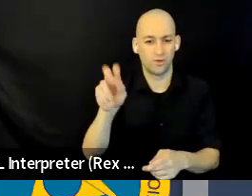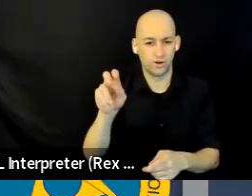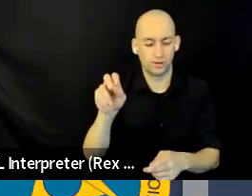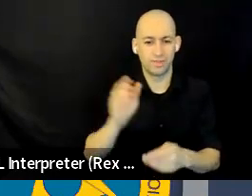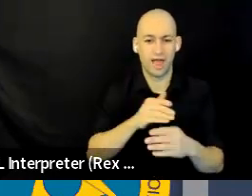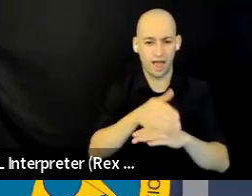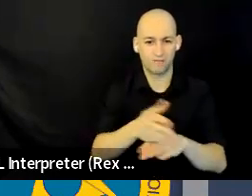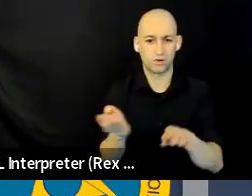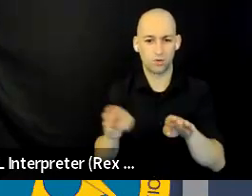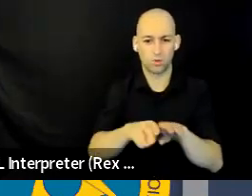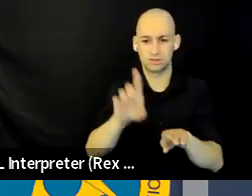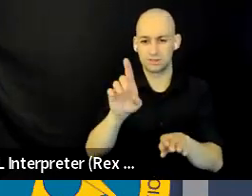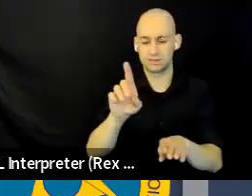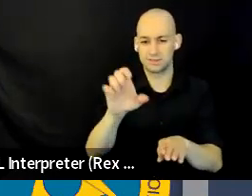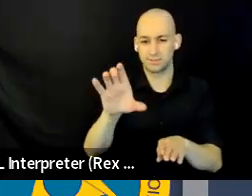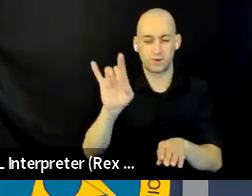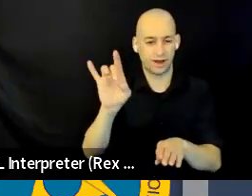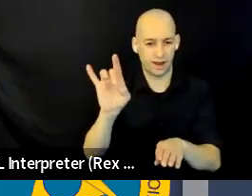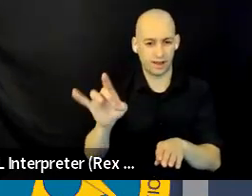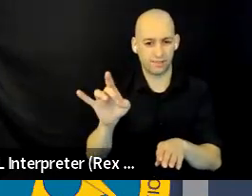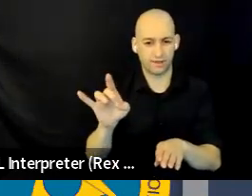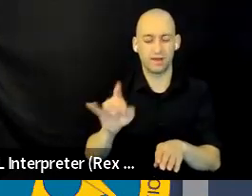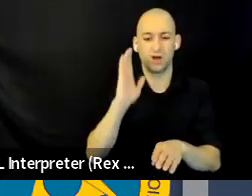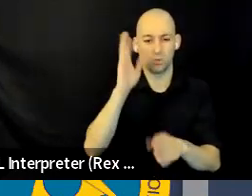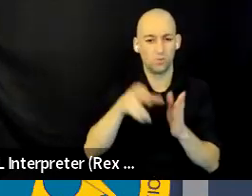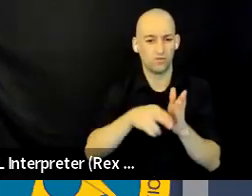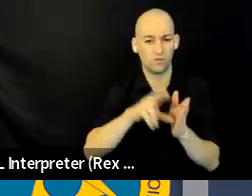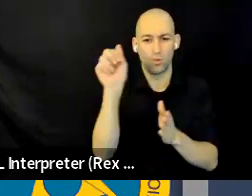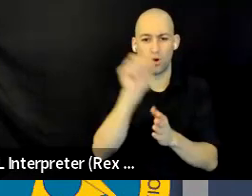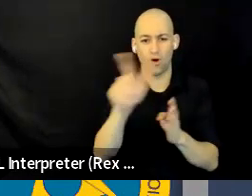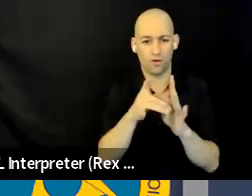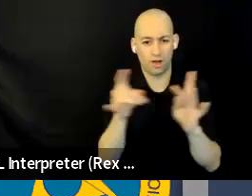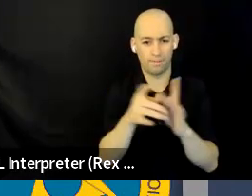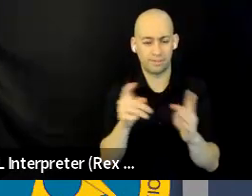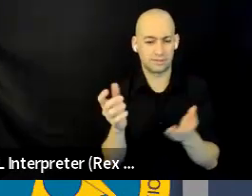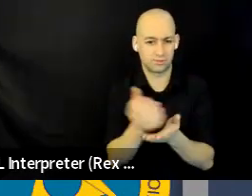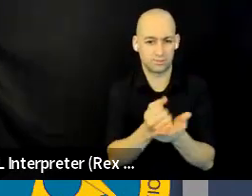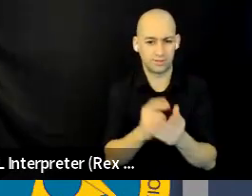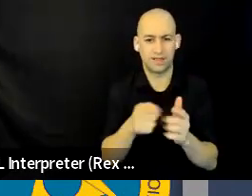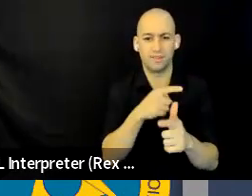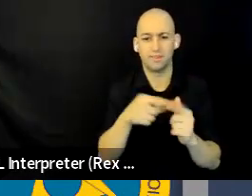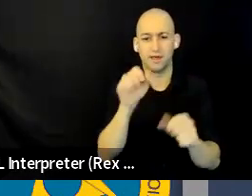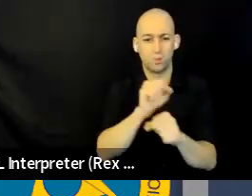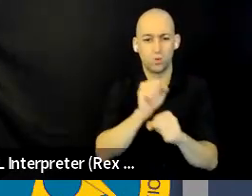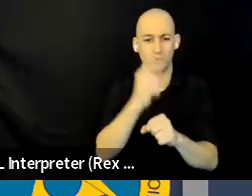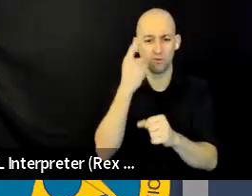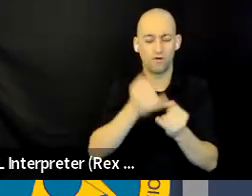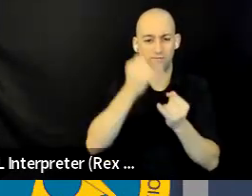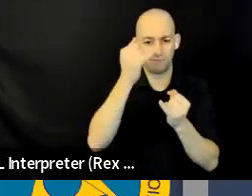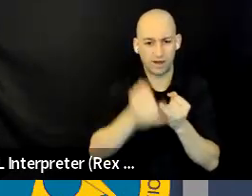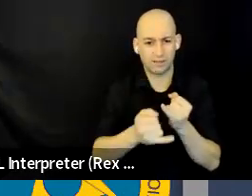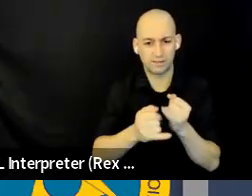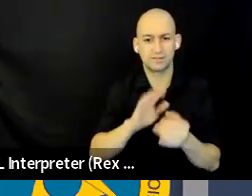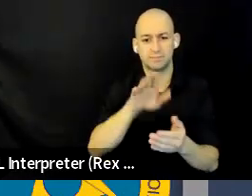period closes on December 8th, Commission staff will review all comments received and work to finalize the interim report. The final